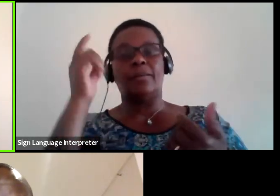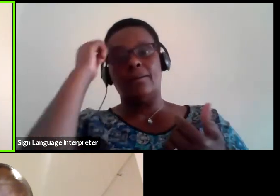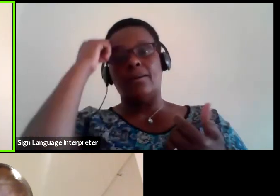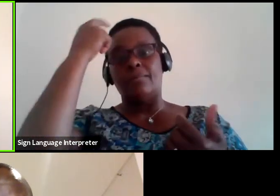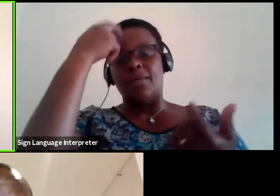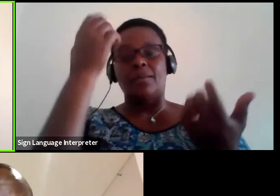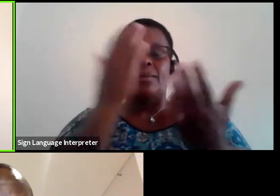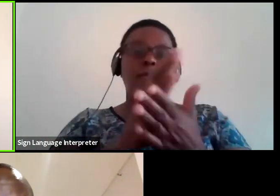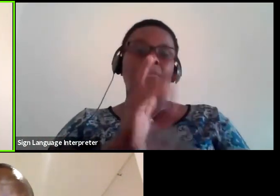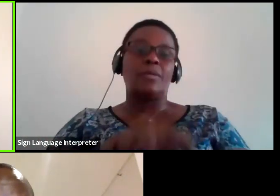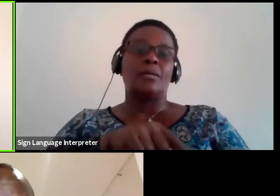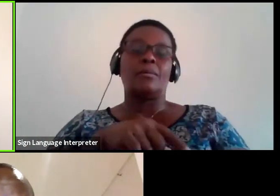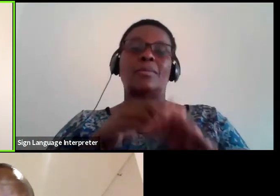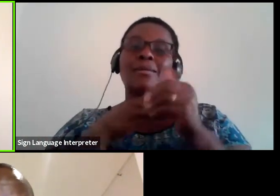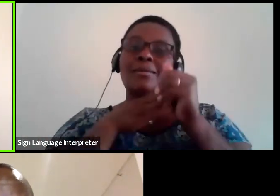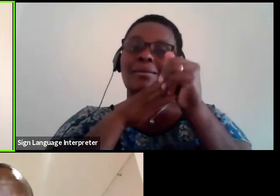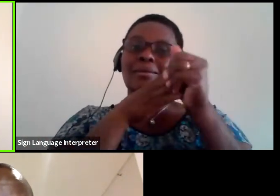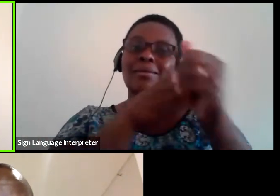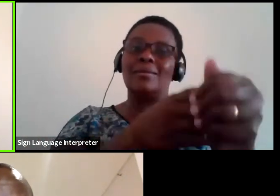lead in